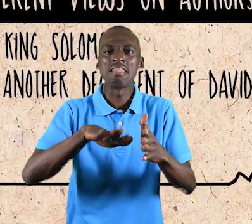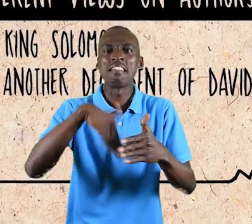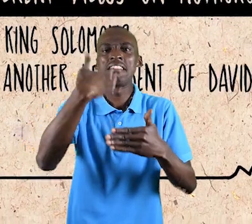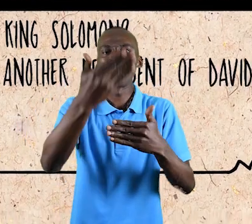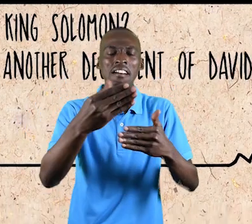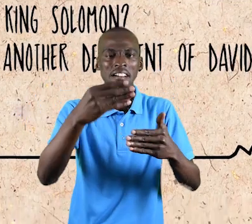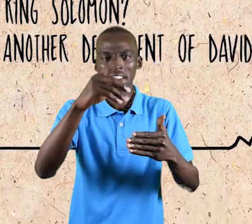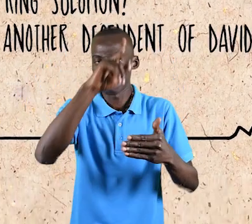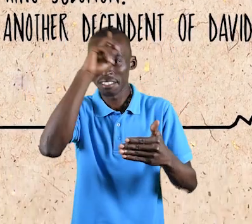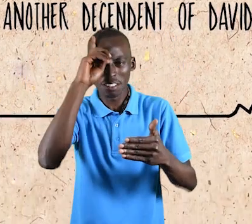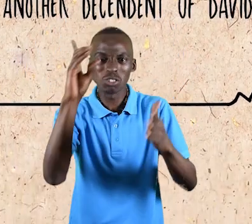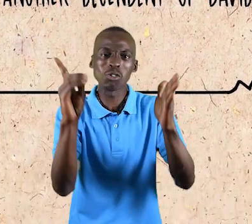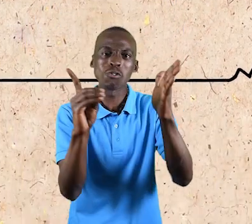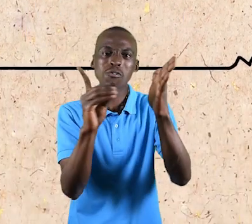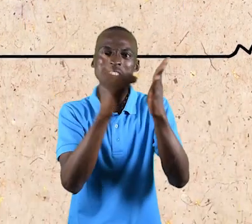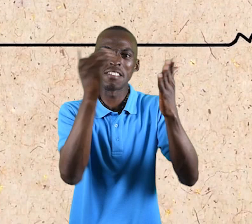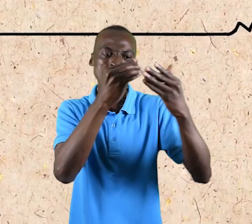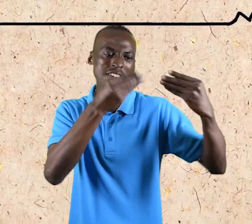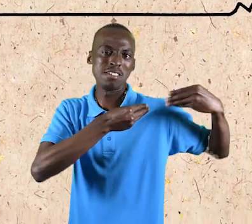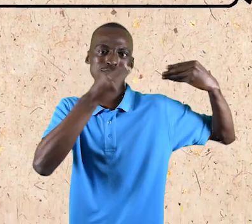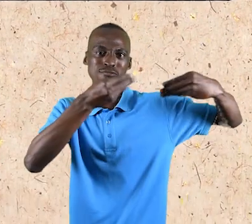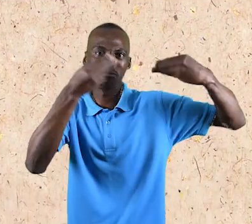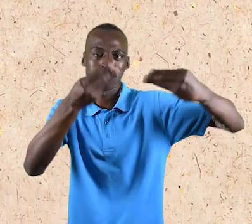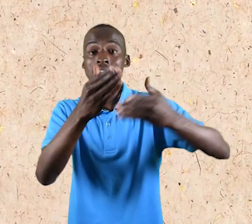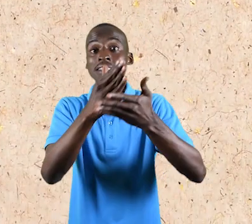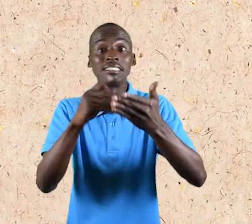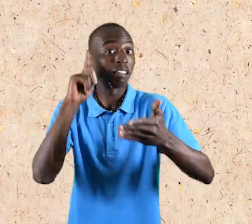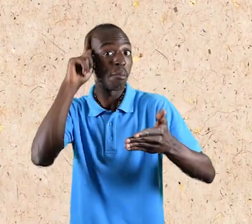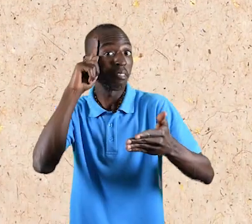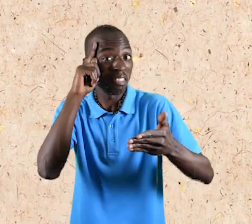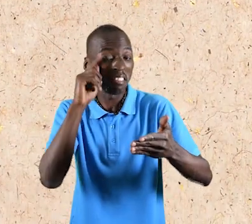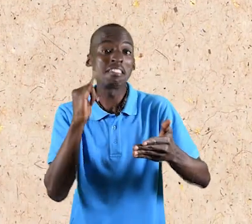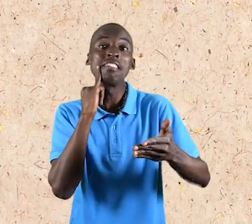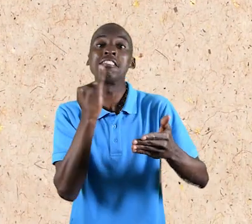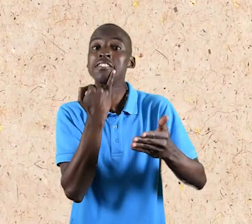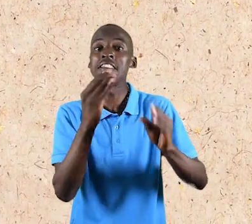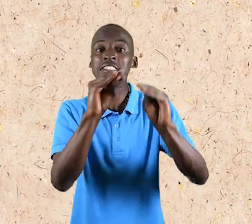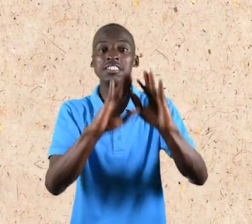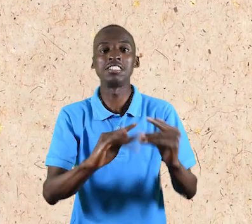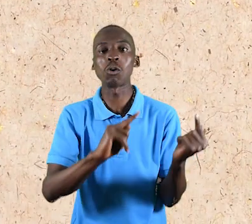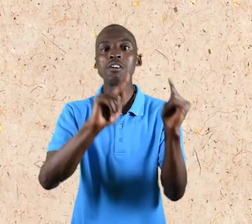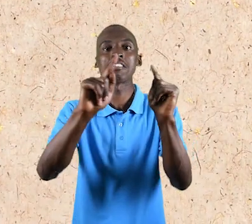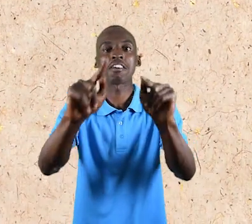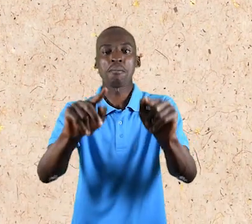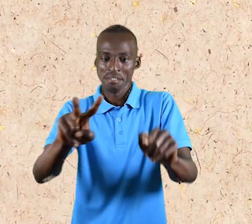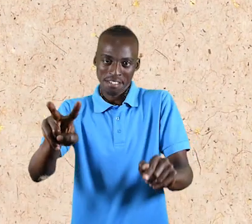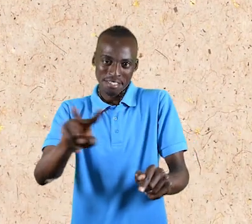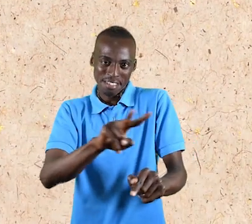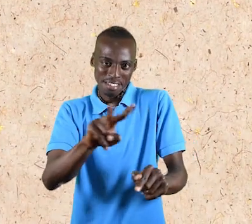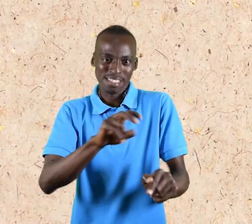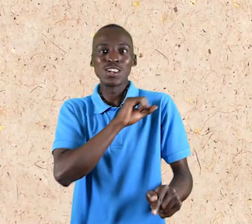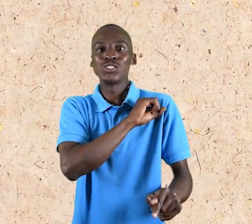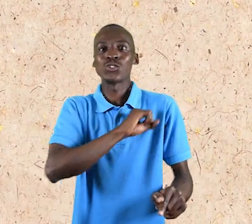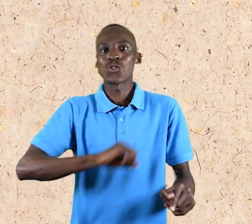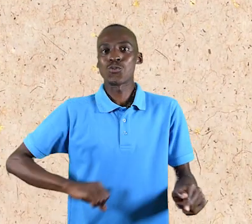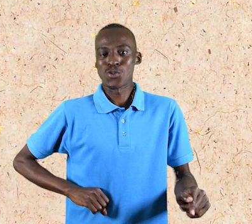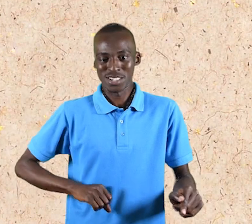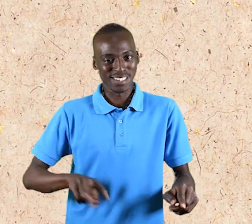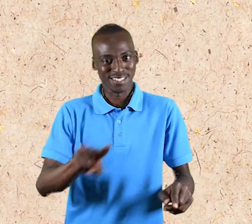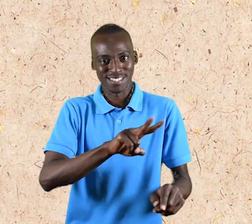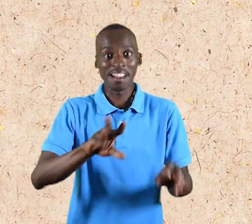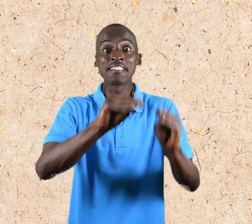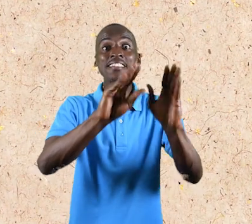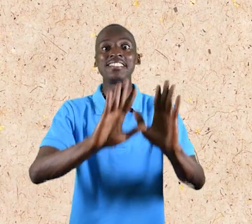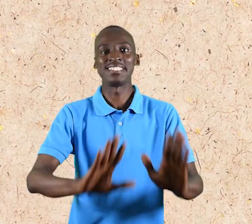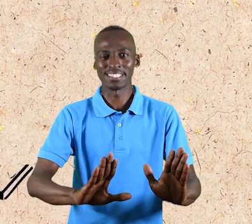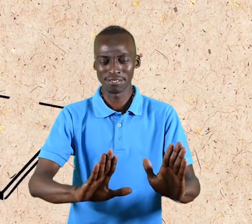David's line, and still others think that it's actually a later Israelite teacher who has adopted a Solomon-like persona as a teaching